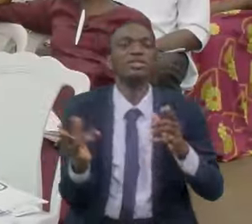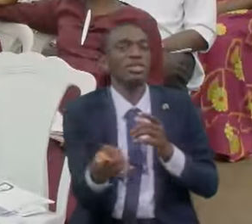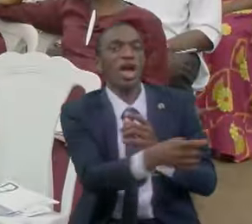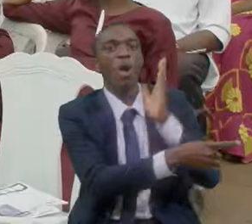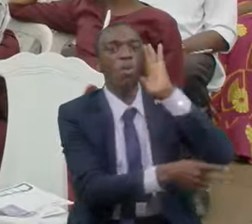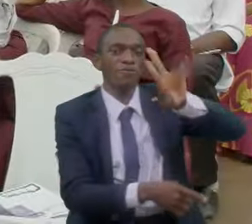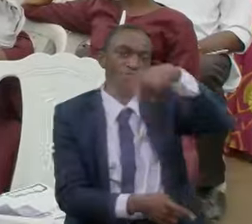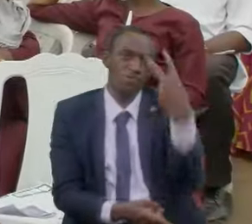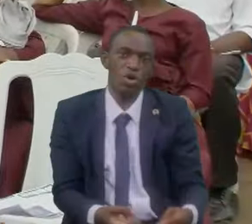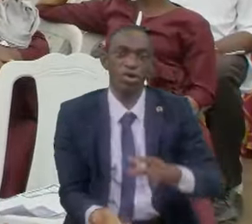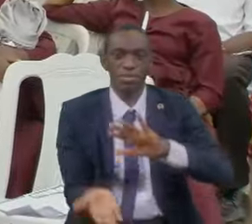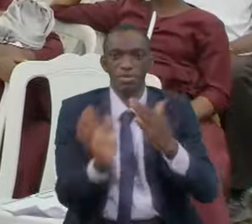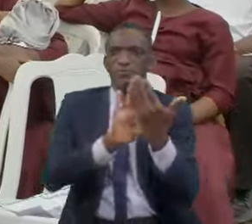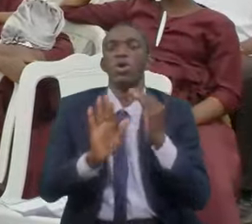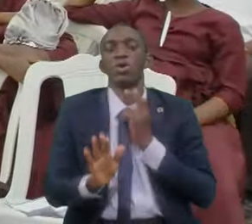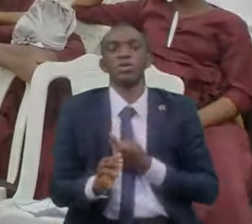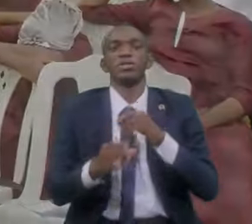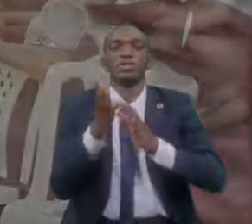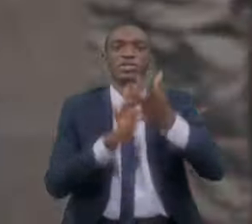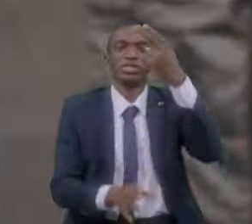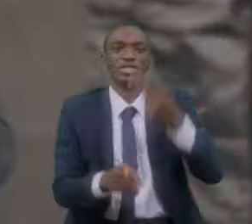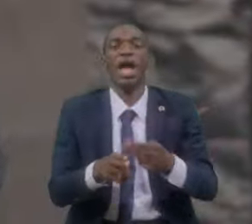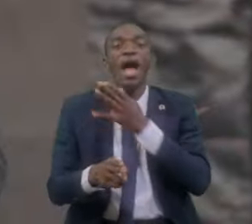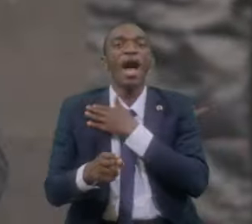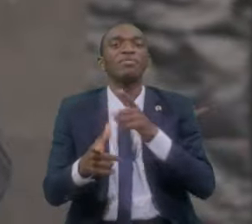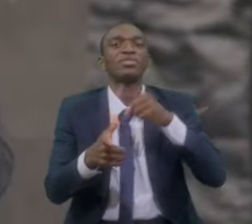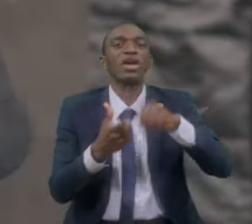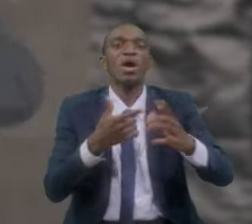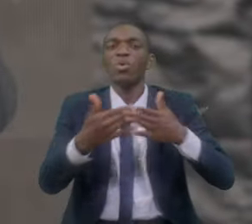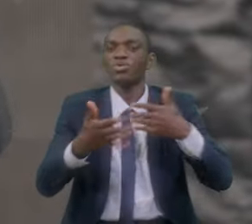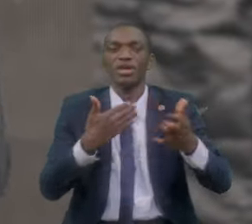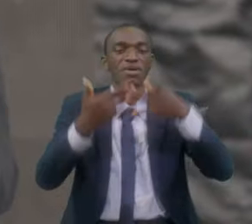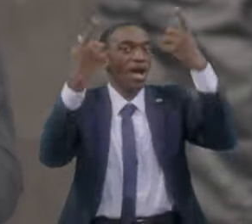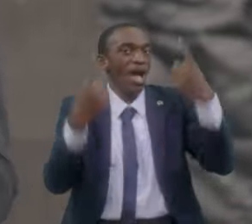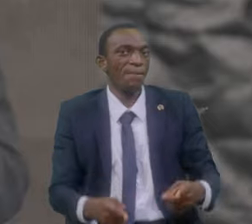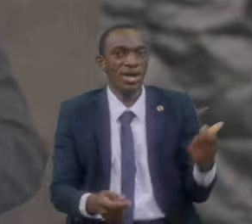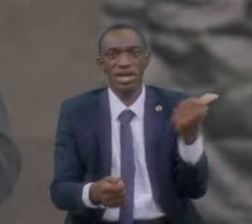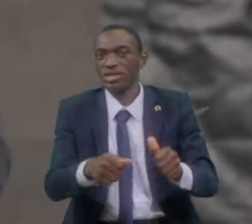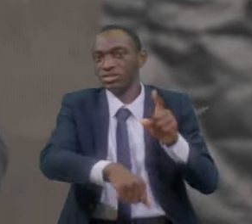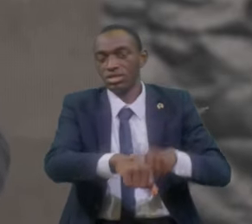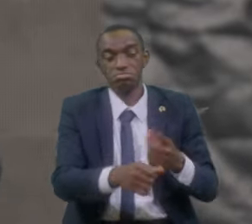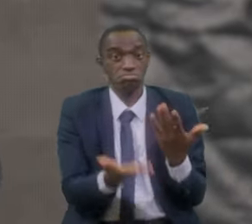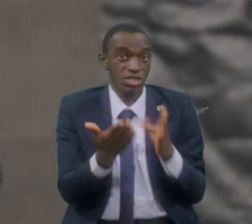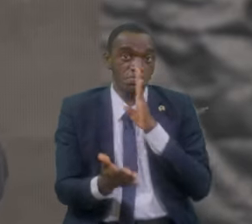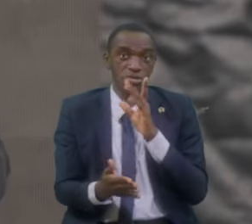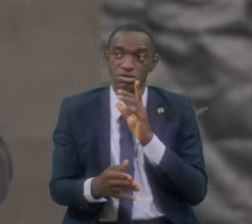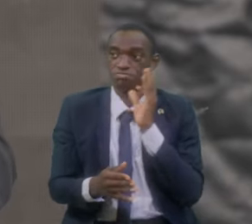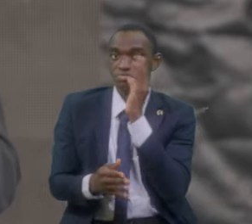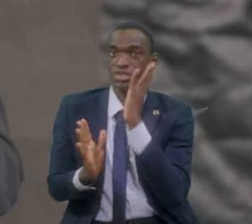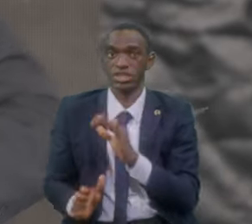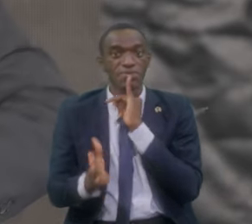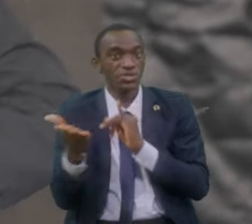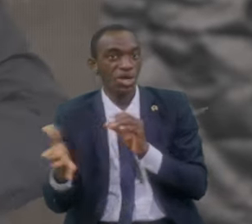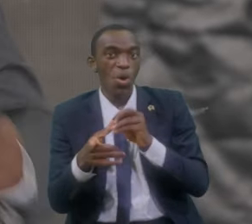And then, whatever happens anytime, whether the preacher is there or not, you are